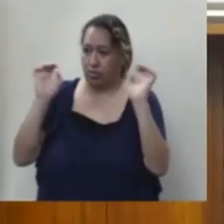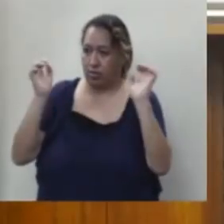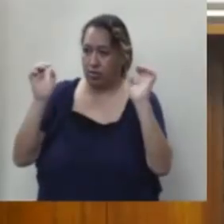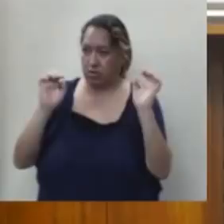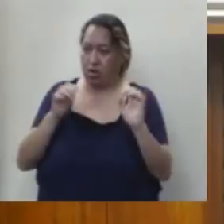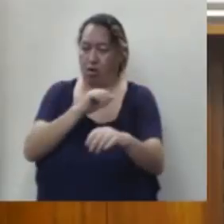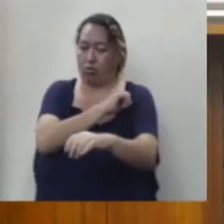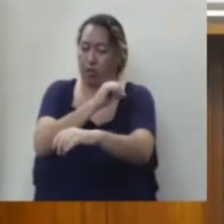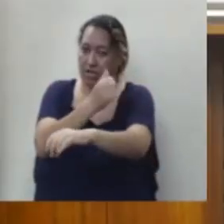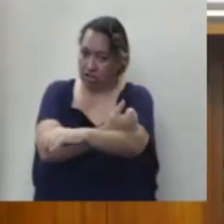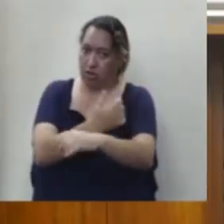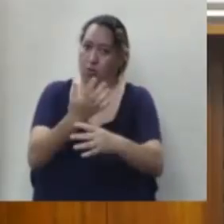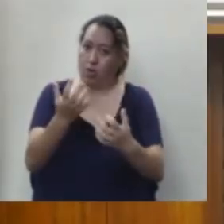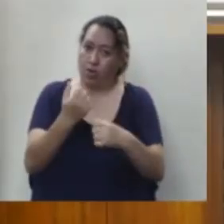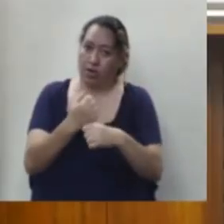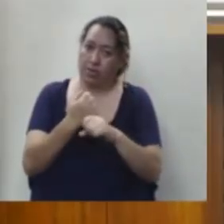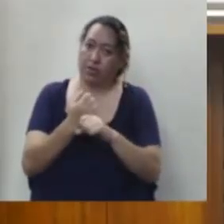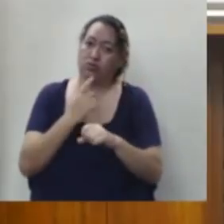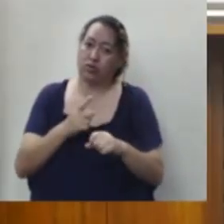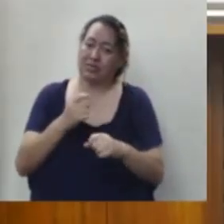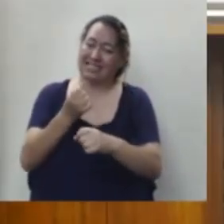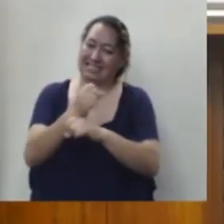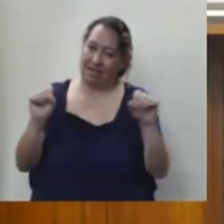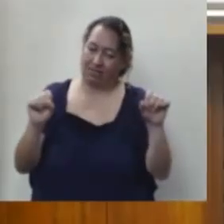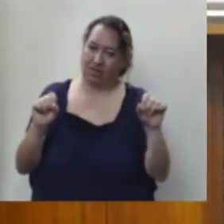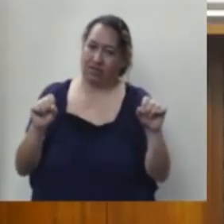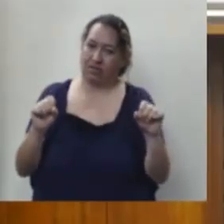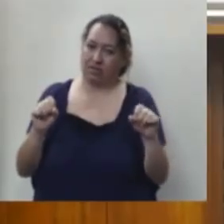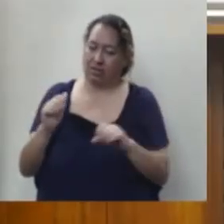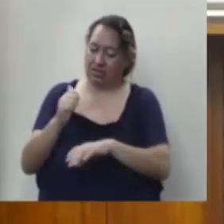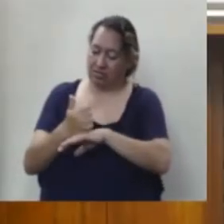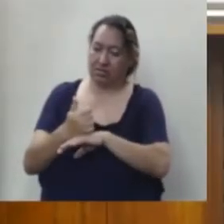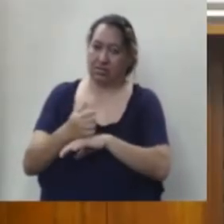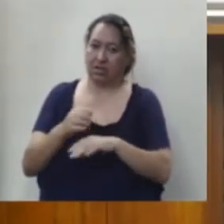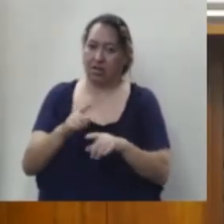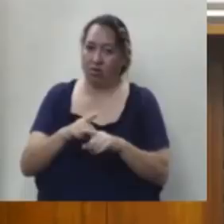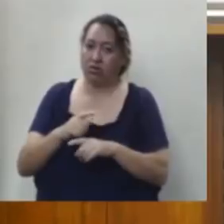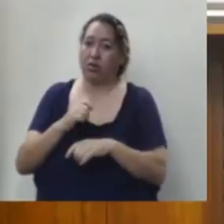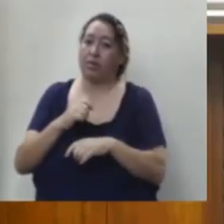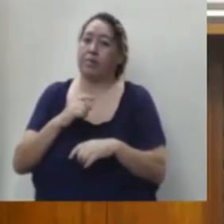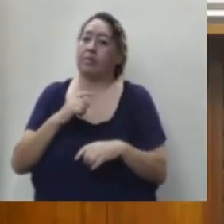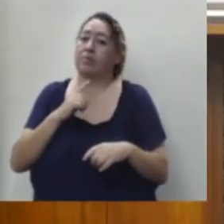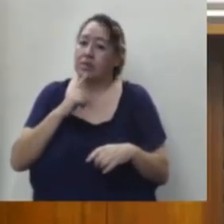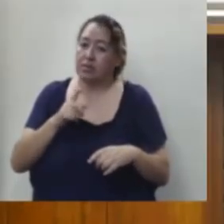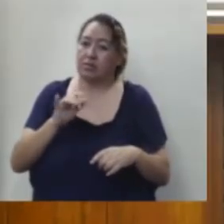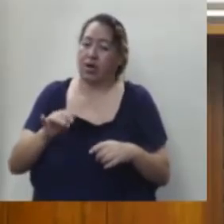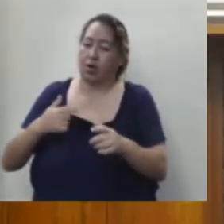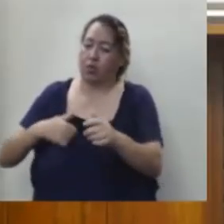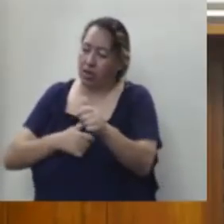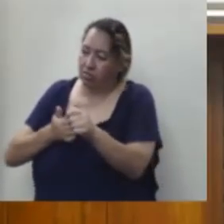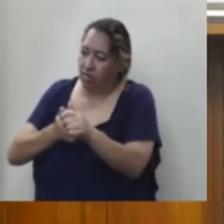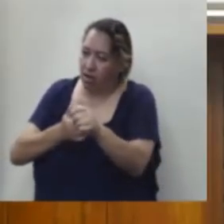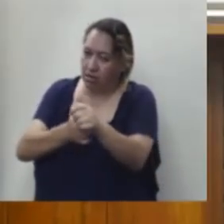certain safety is in place, and we also want to make certain that we are in compliance with Centers for Medicare and Medicaid